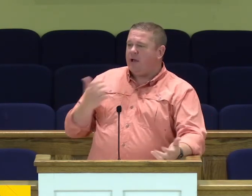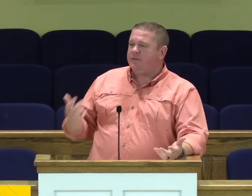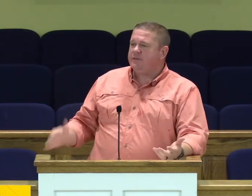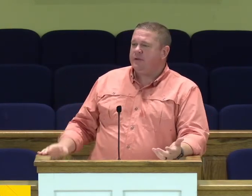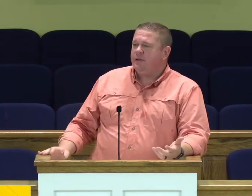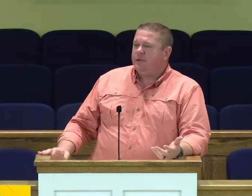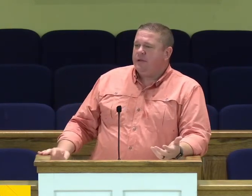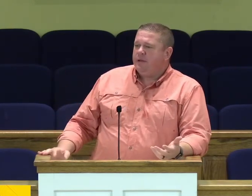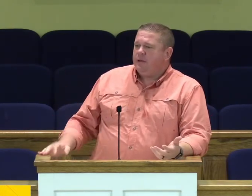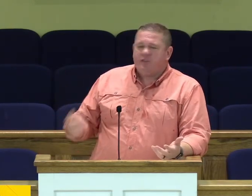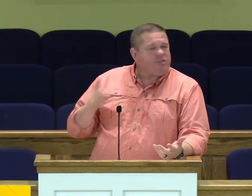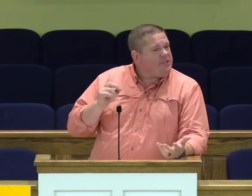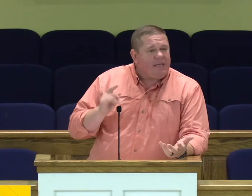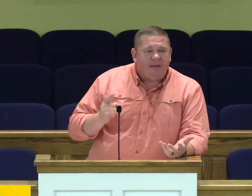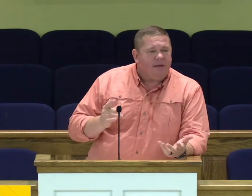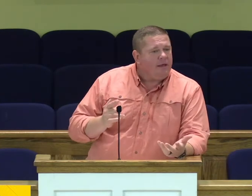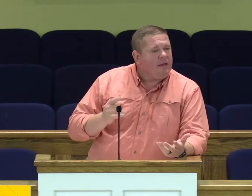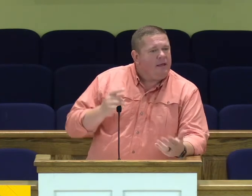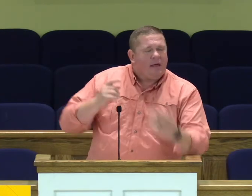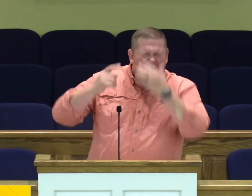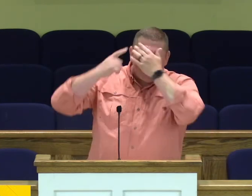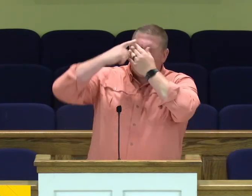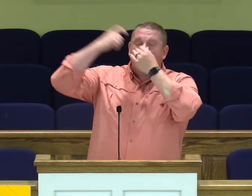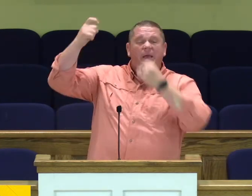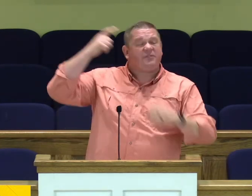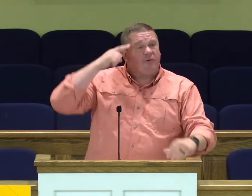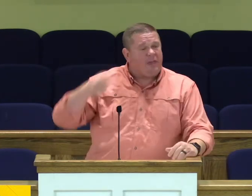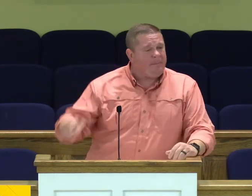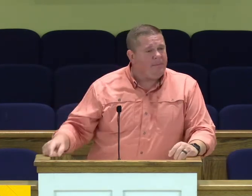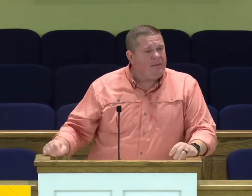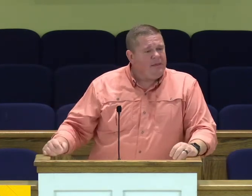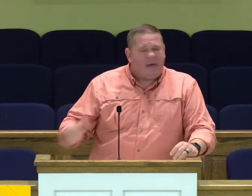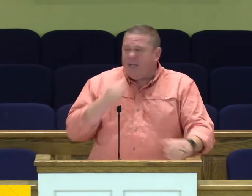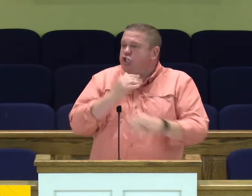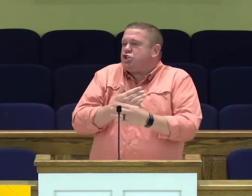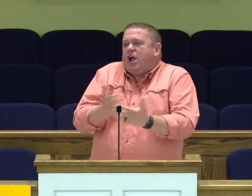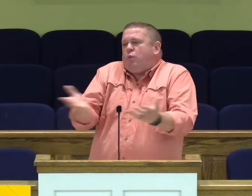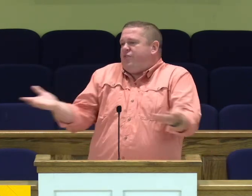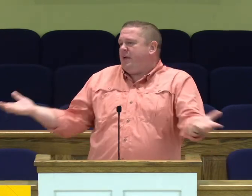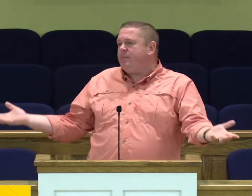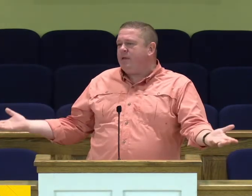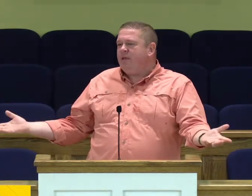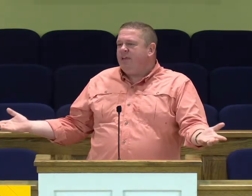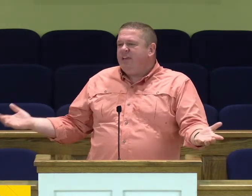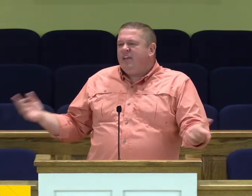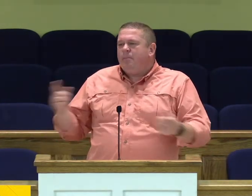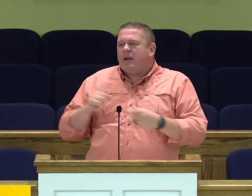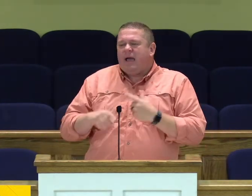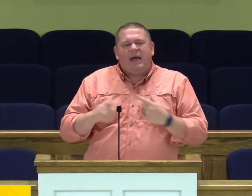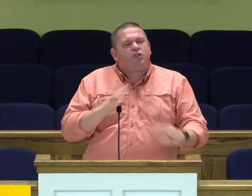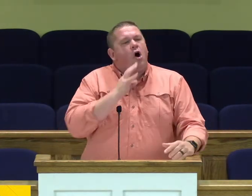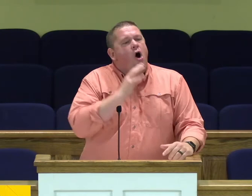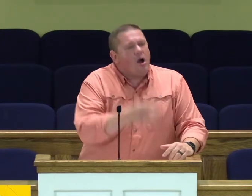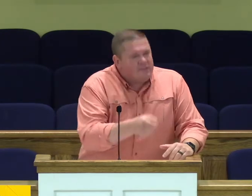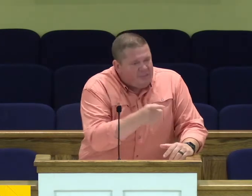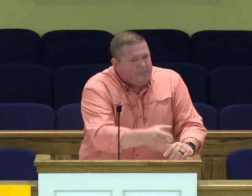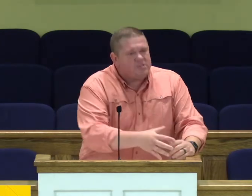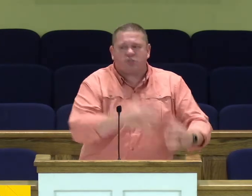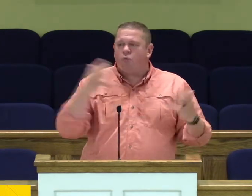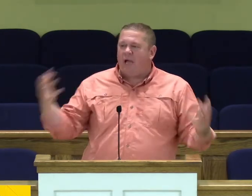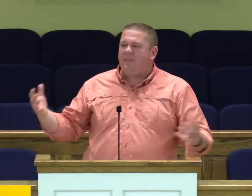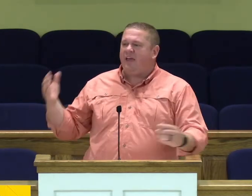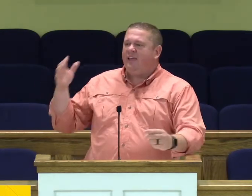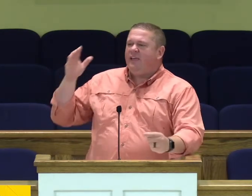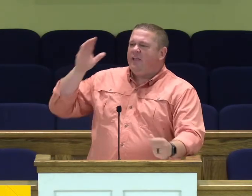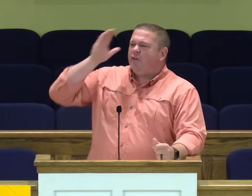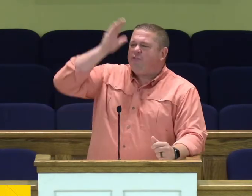from their lives. I just did. I had big dreams for them. I didn't share it with them, but I talked to them in such a